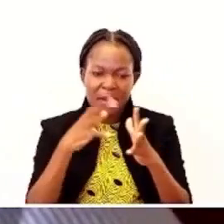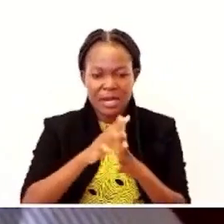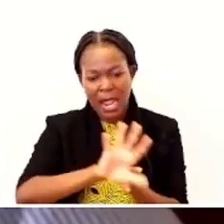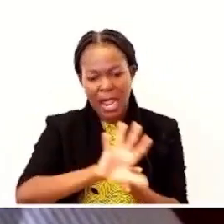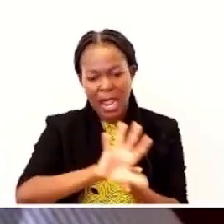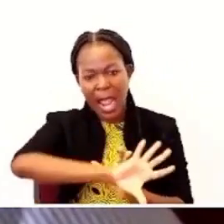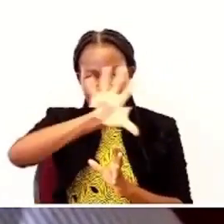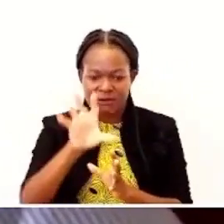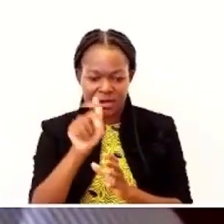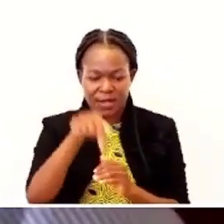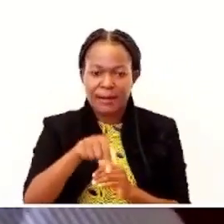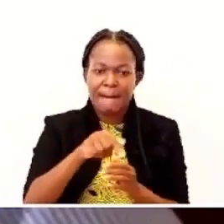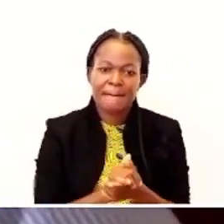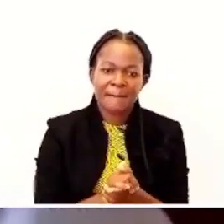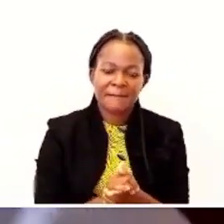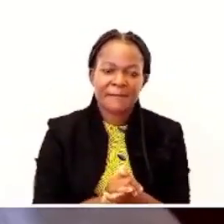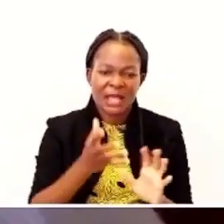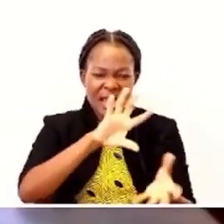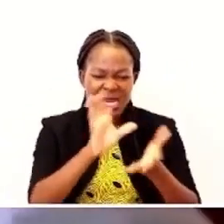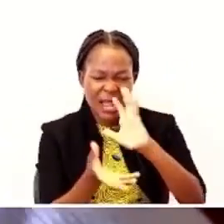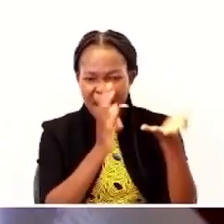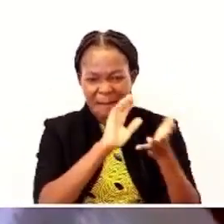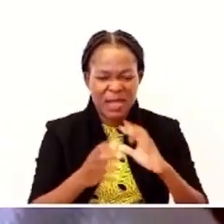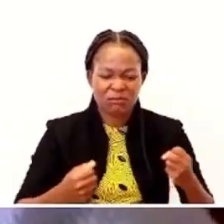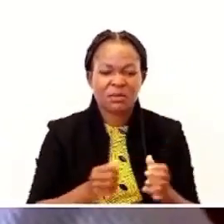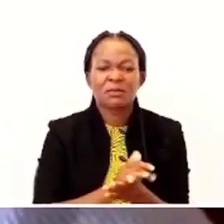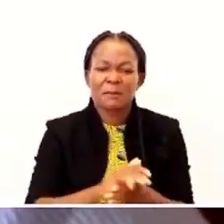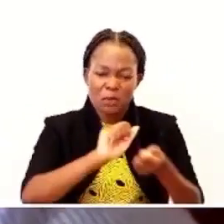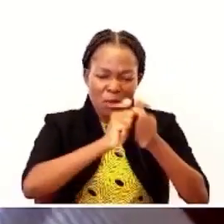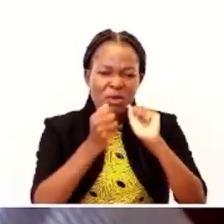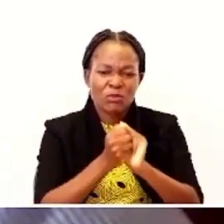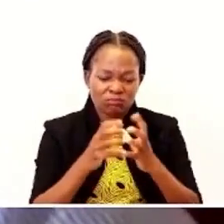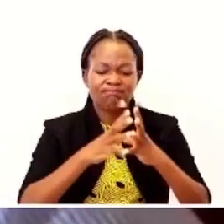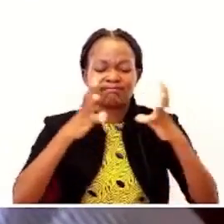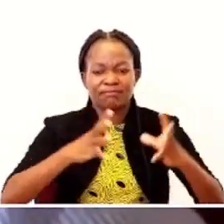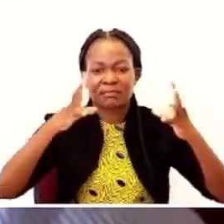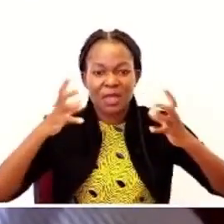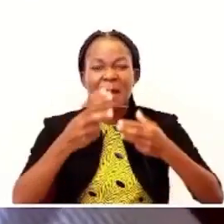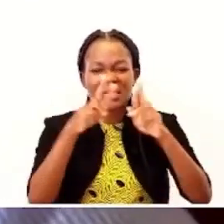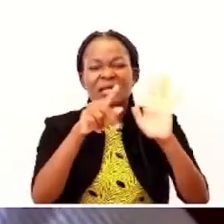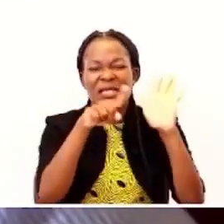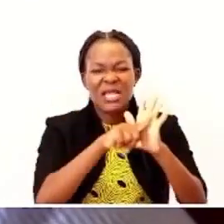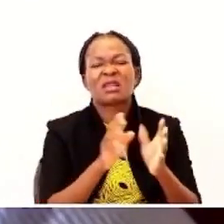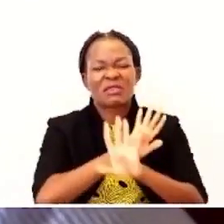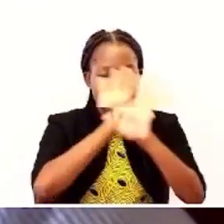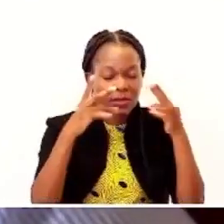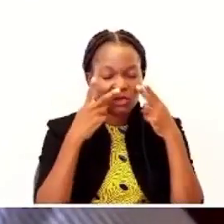climate crisis has revealed itself, and the impacts are clear. And as time